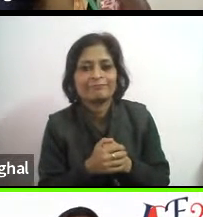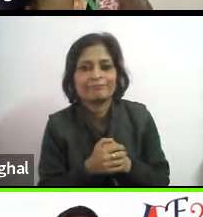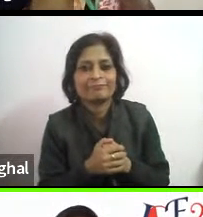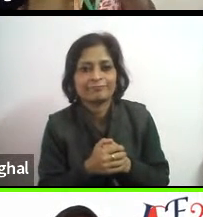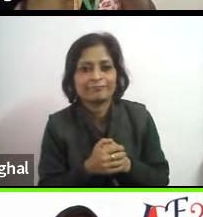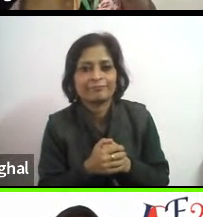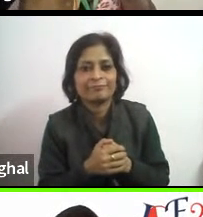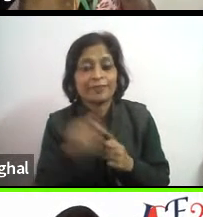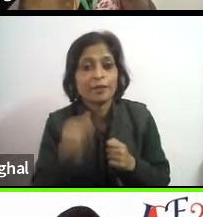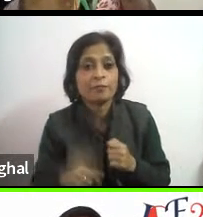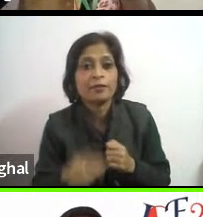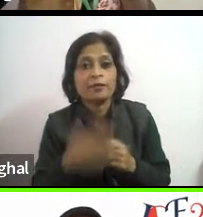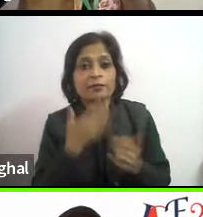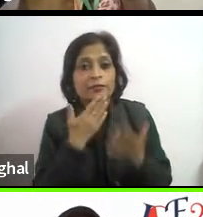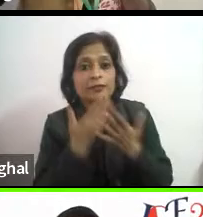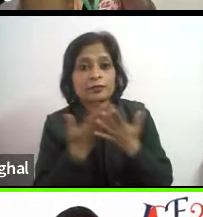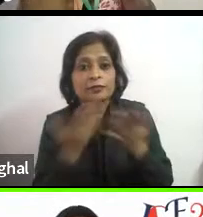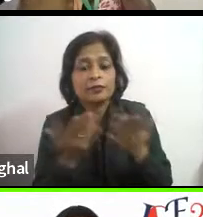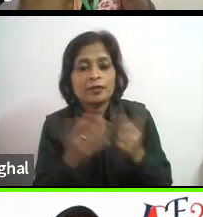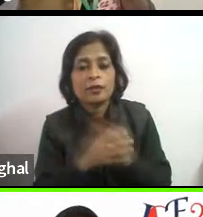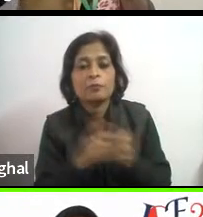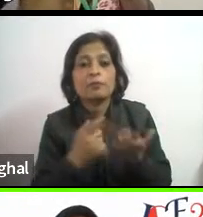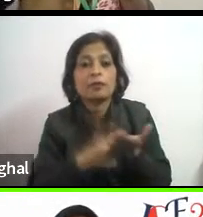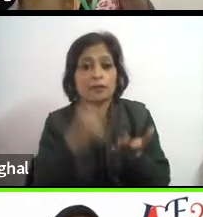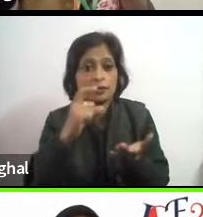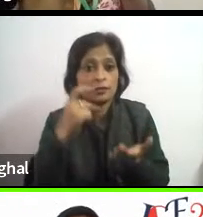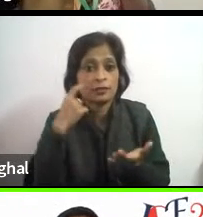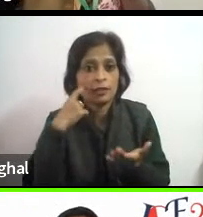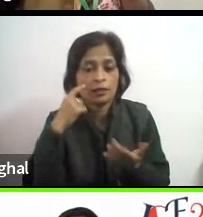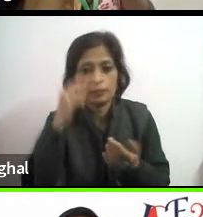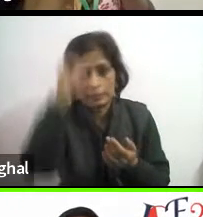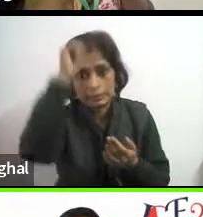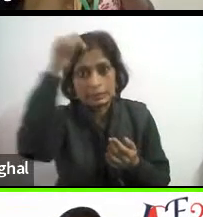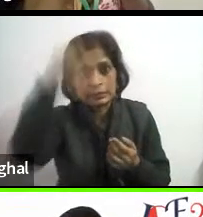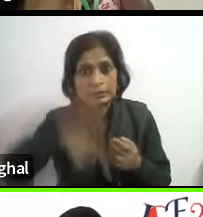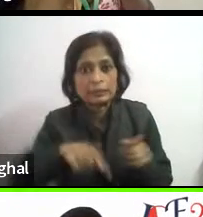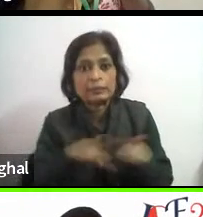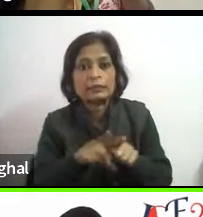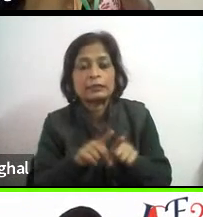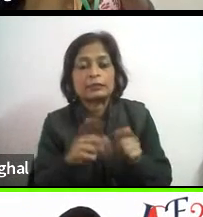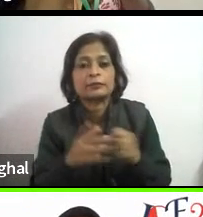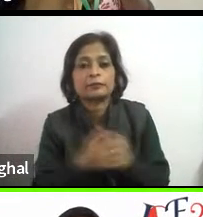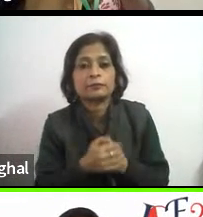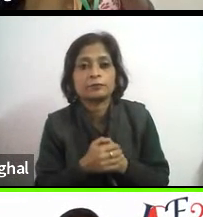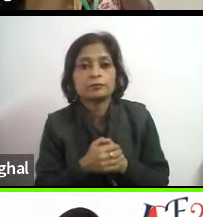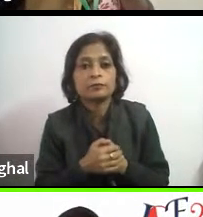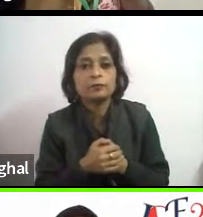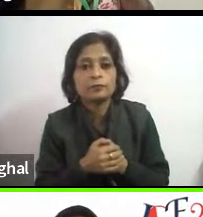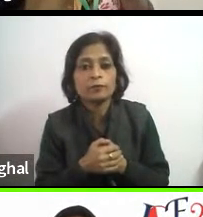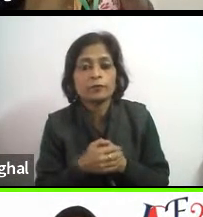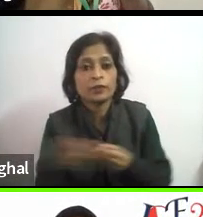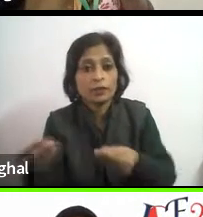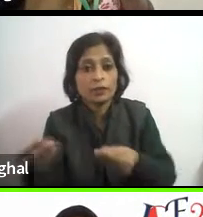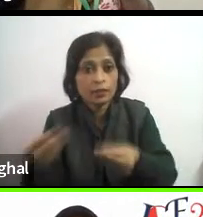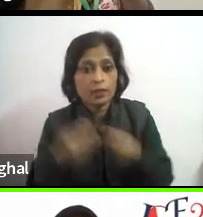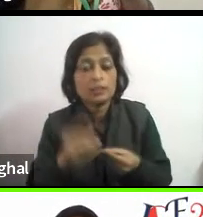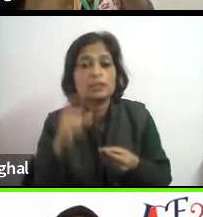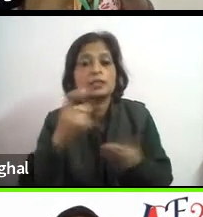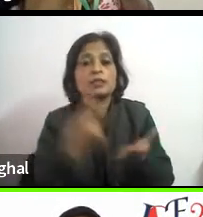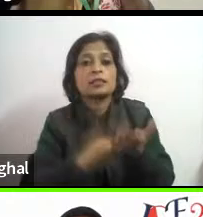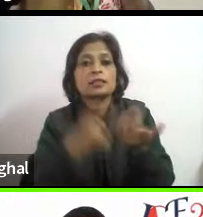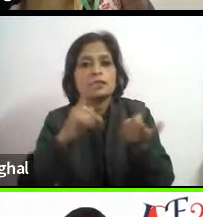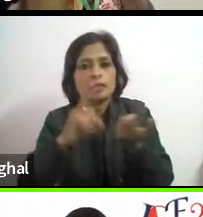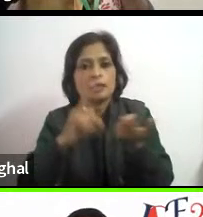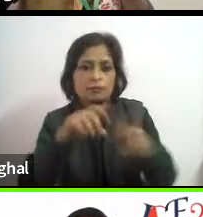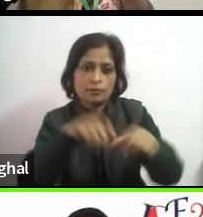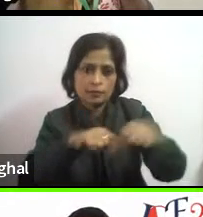my gratitude to the Rehabilitation Council of India for having given us this wonderful CRE status,